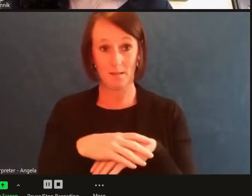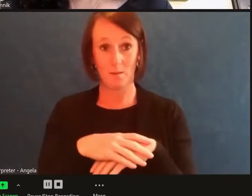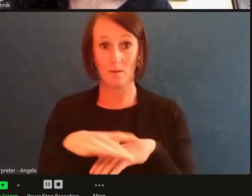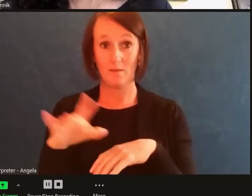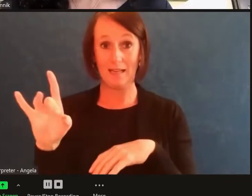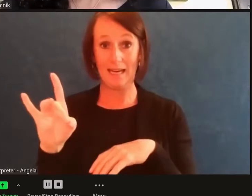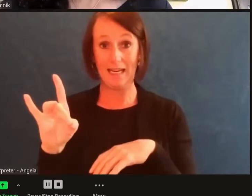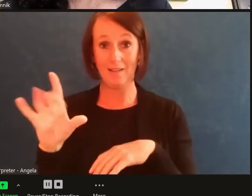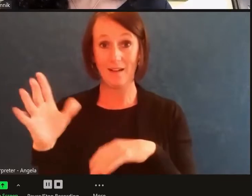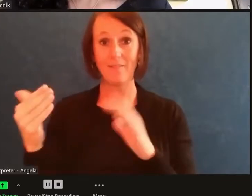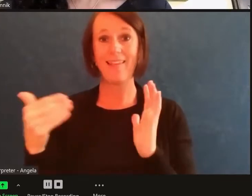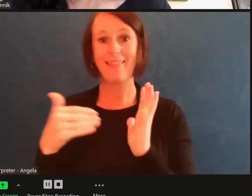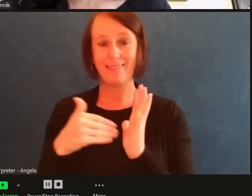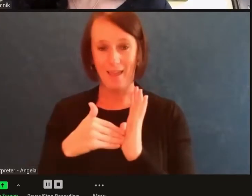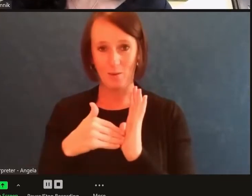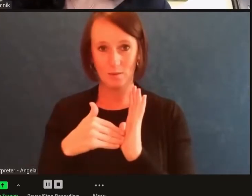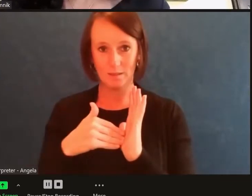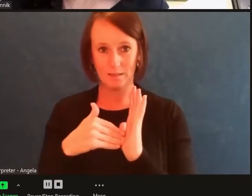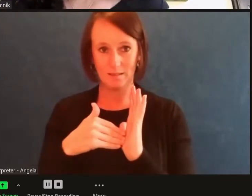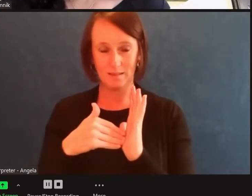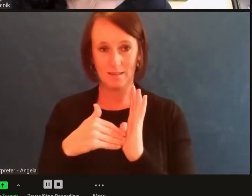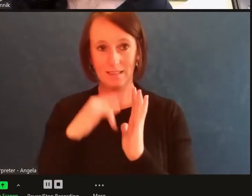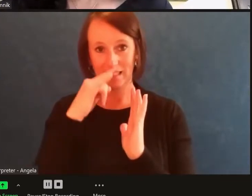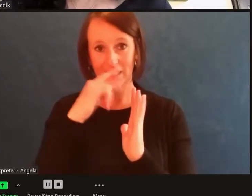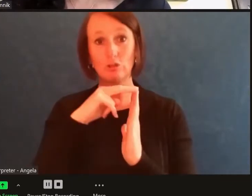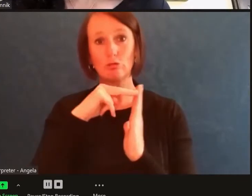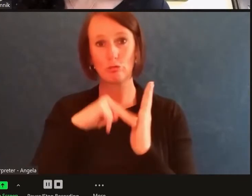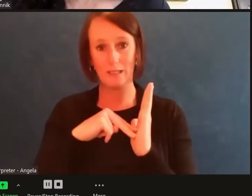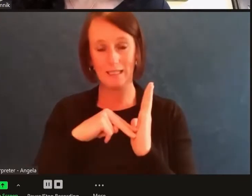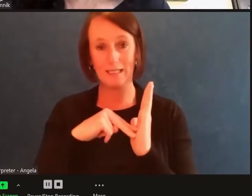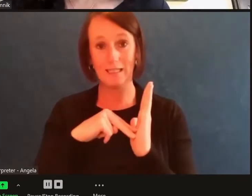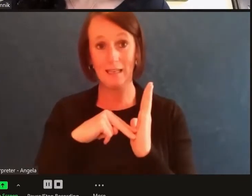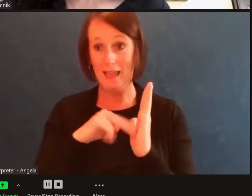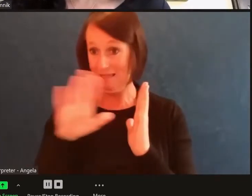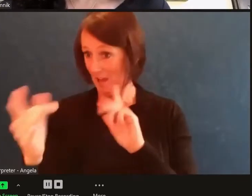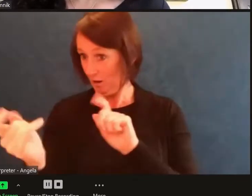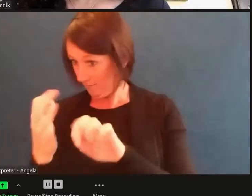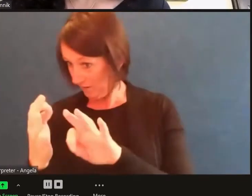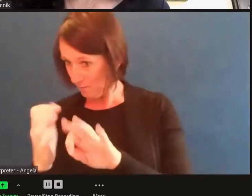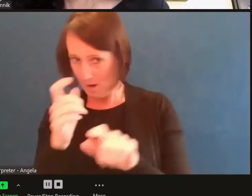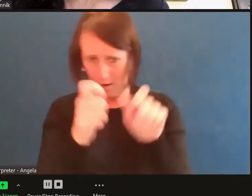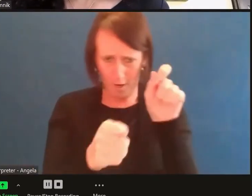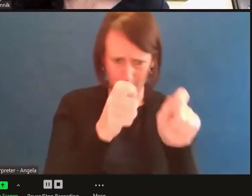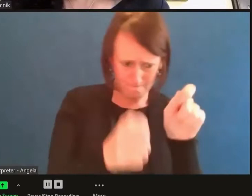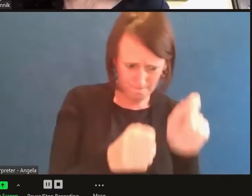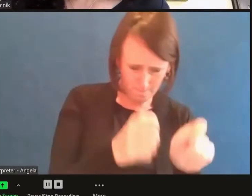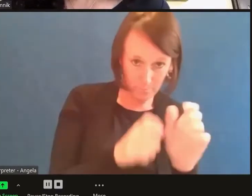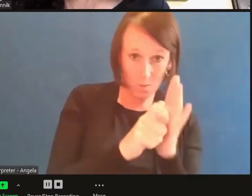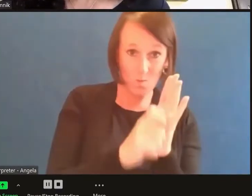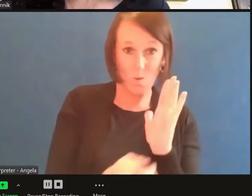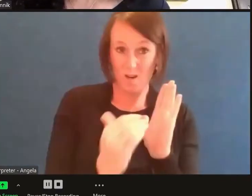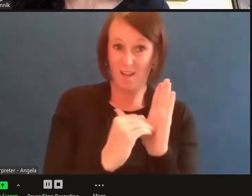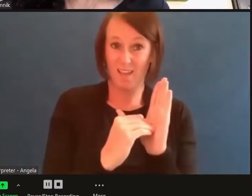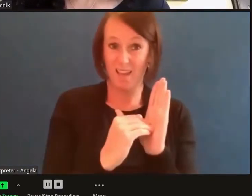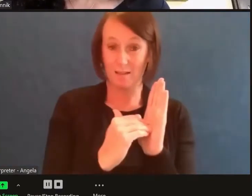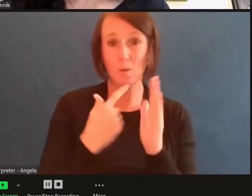85,000 views on that book, and I rewrote the book according to the feedback I got. So